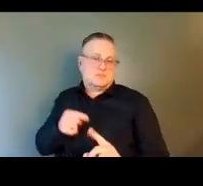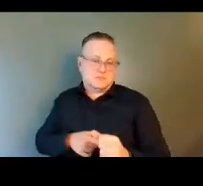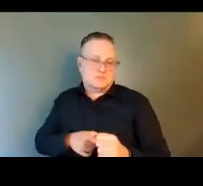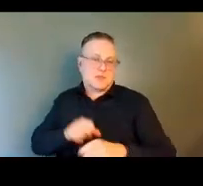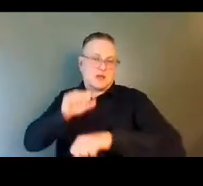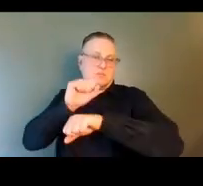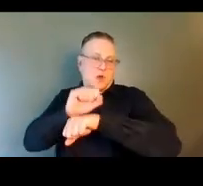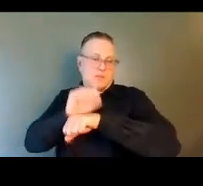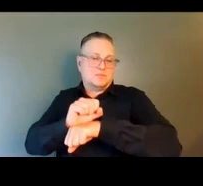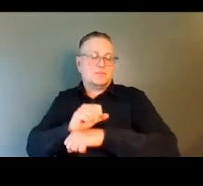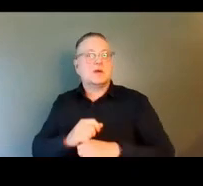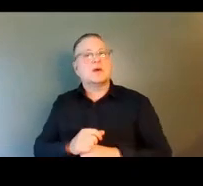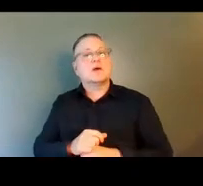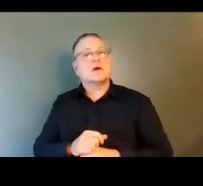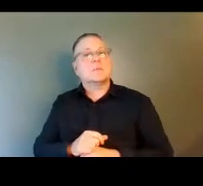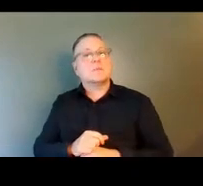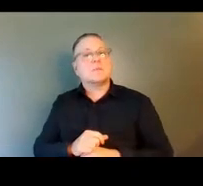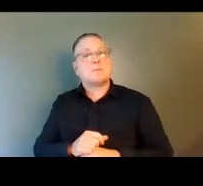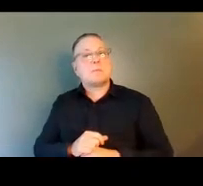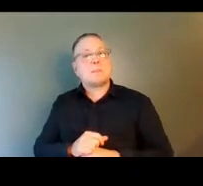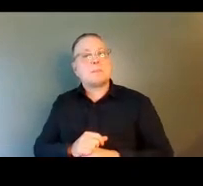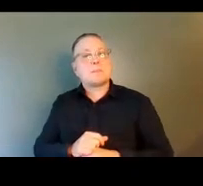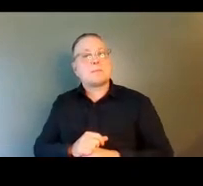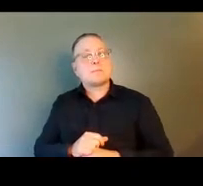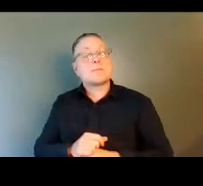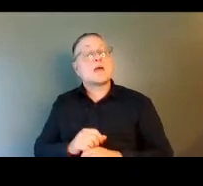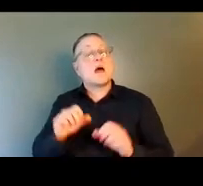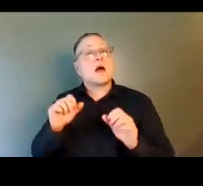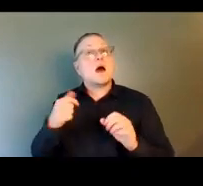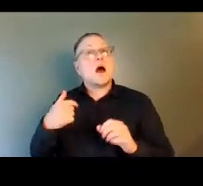I find the ability for me to be able to work with